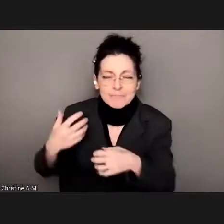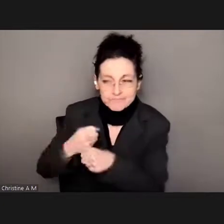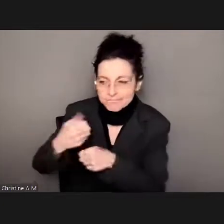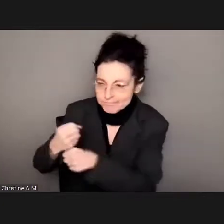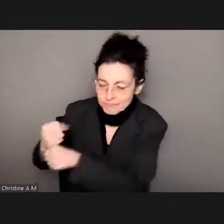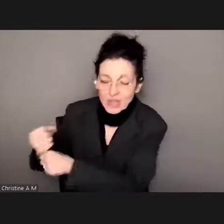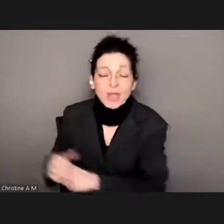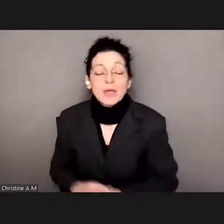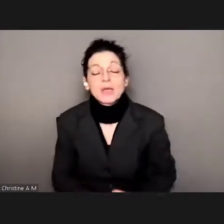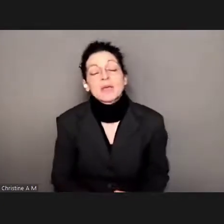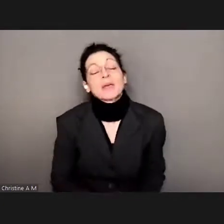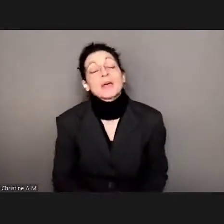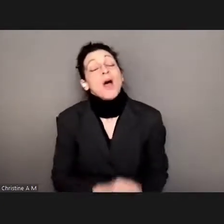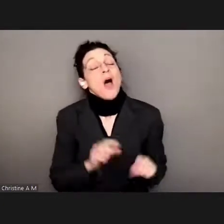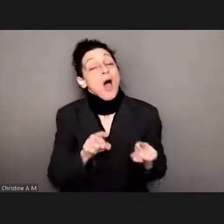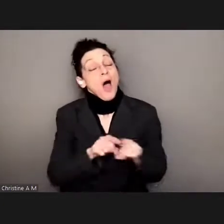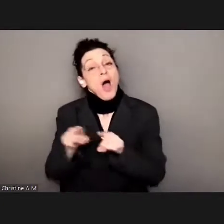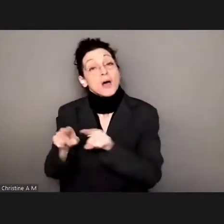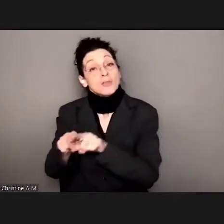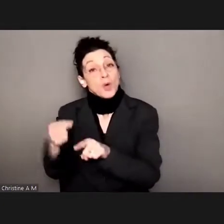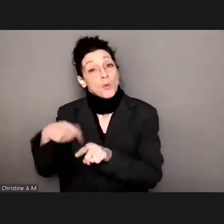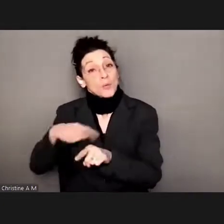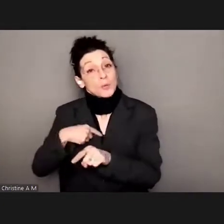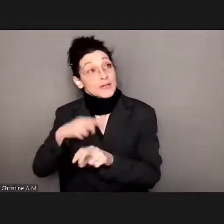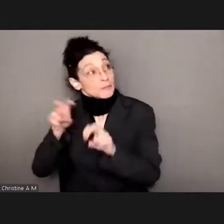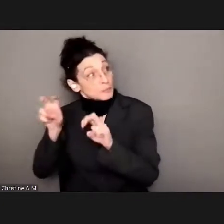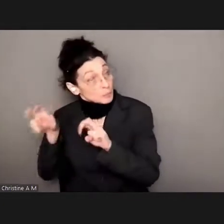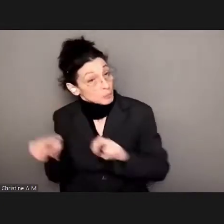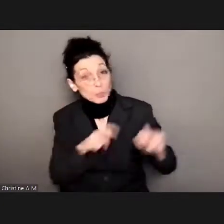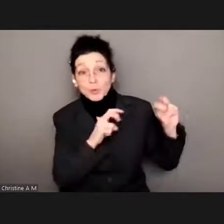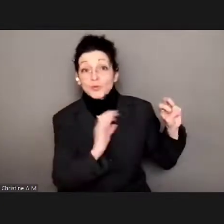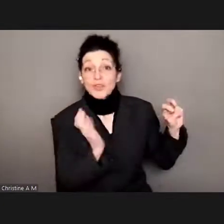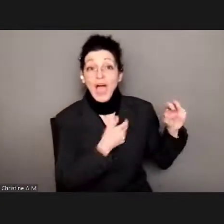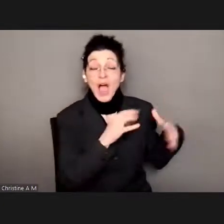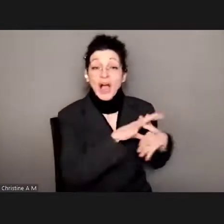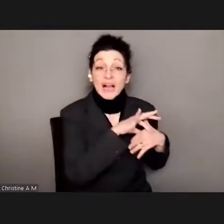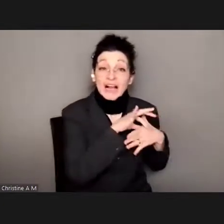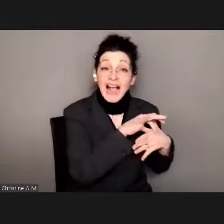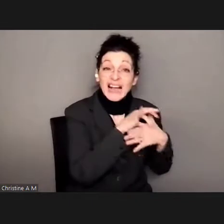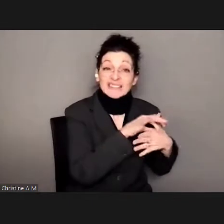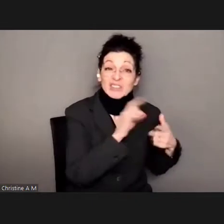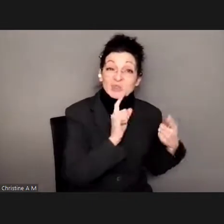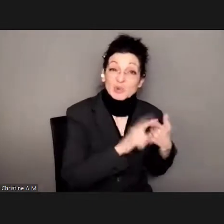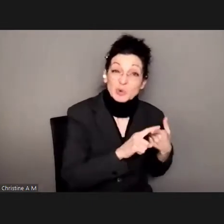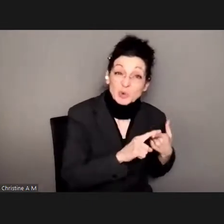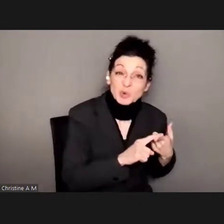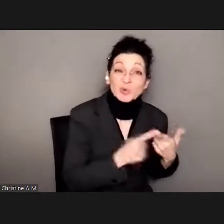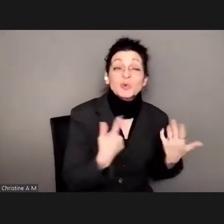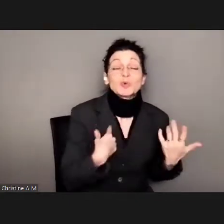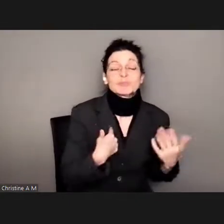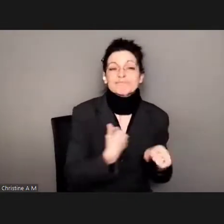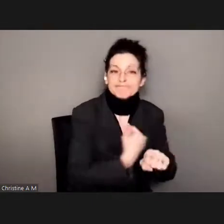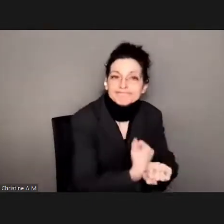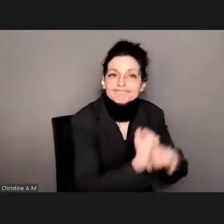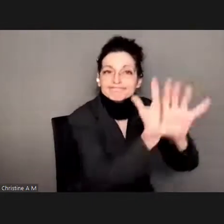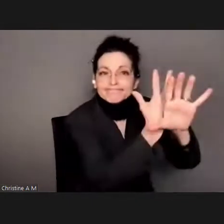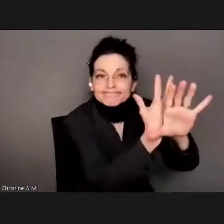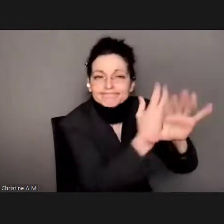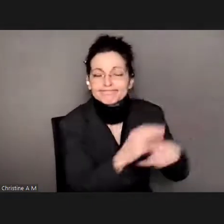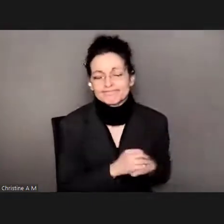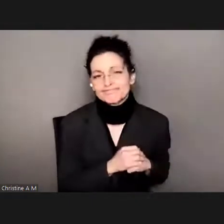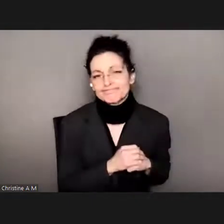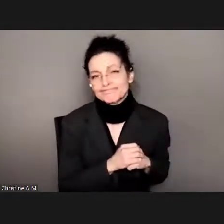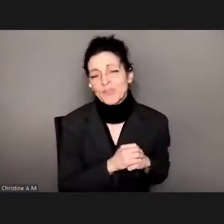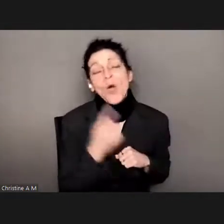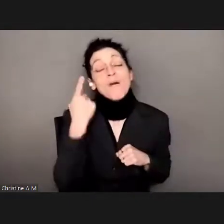the move, we've thought about how we can repackage all of that content for synchronous and asynchronous delivery, as well as just in different formats,